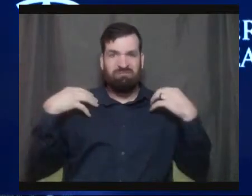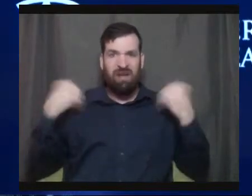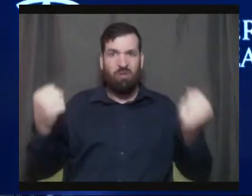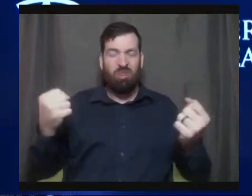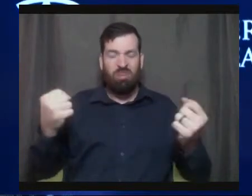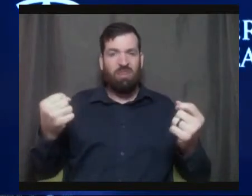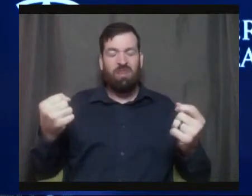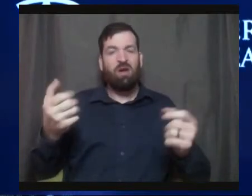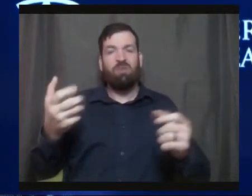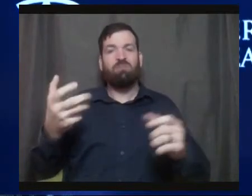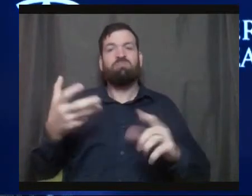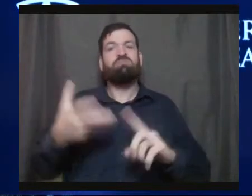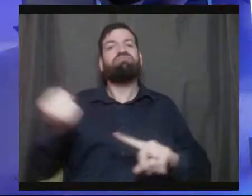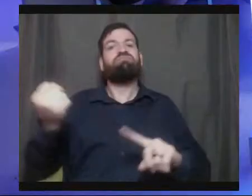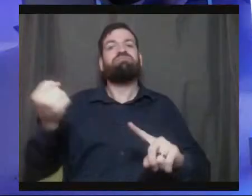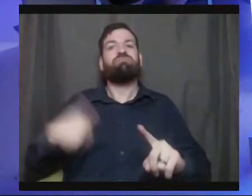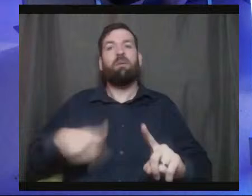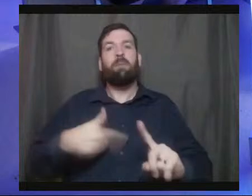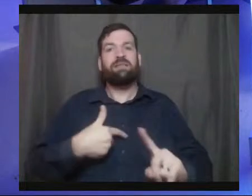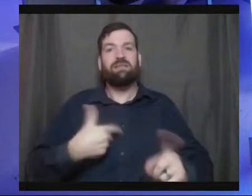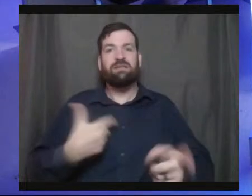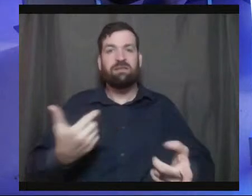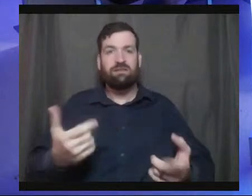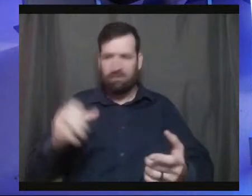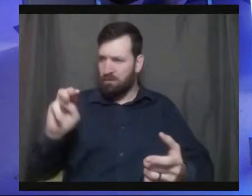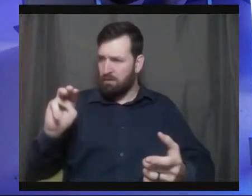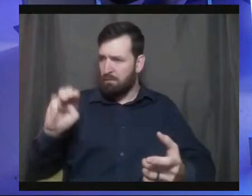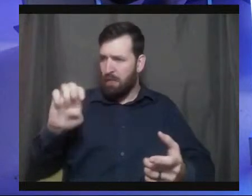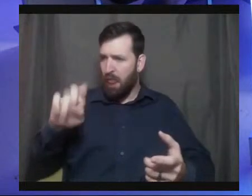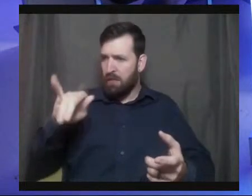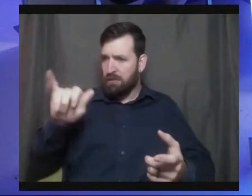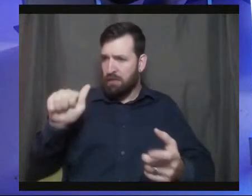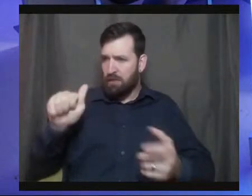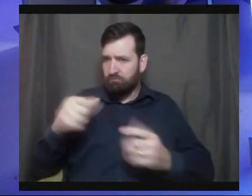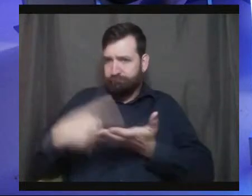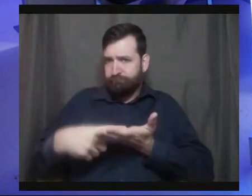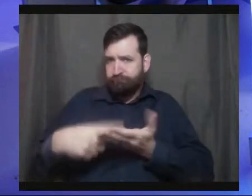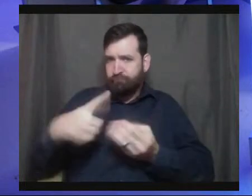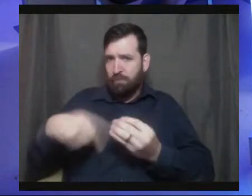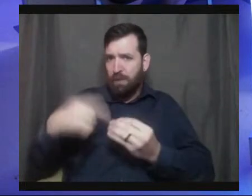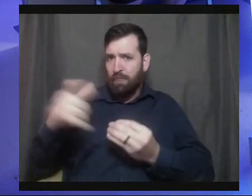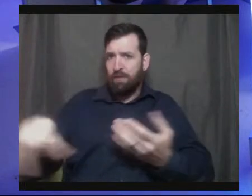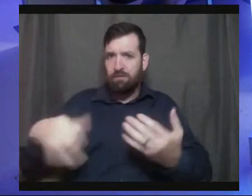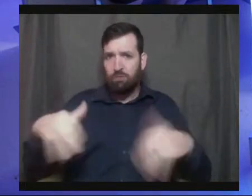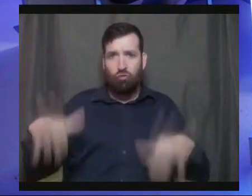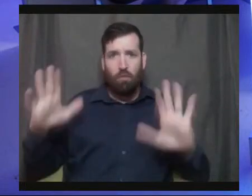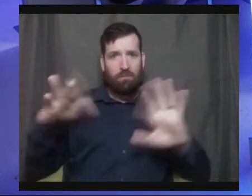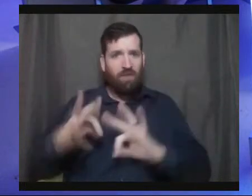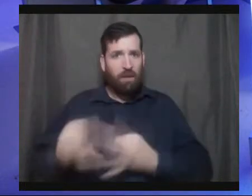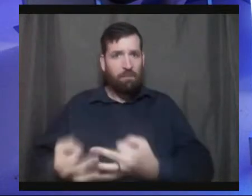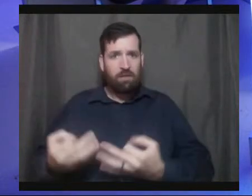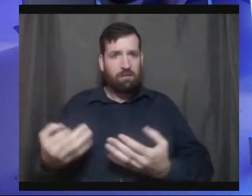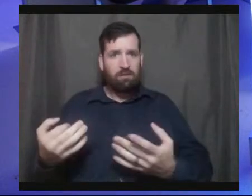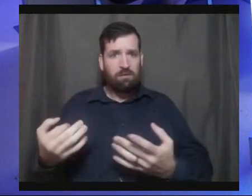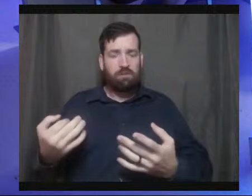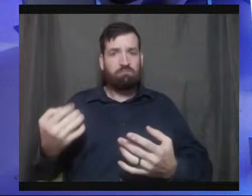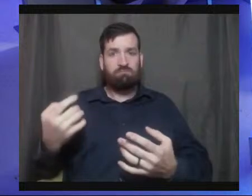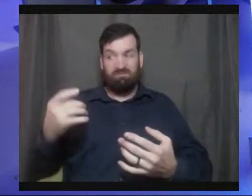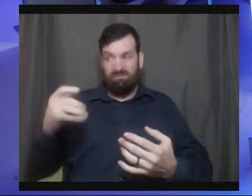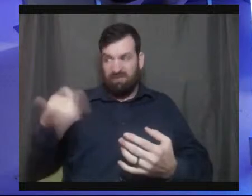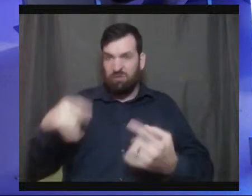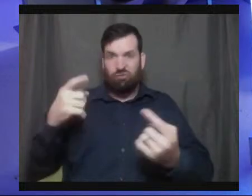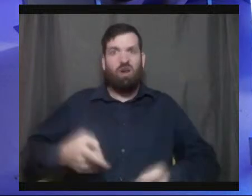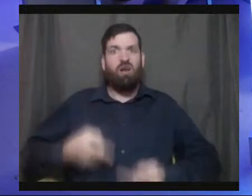it was difficult. So Melissa, talk to me a little bit about that. Just growing up in a family where this was something that was a struggle. What was that like for